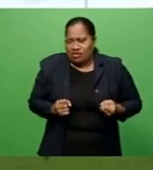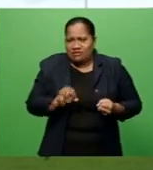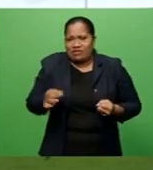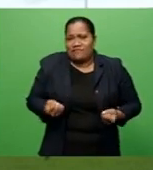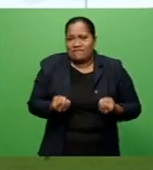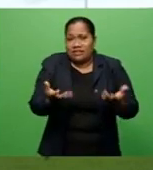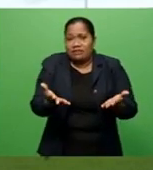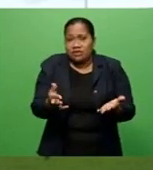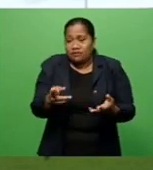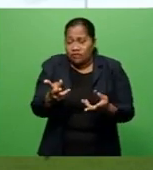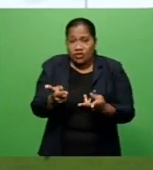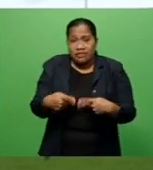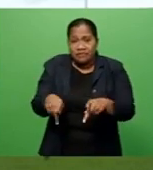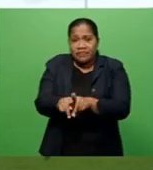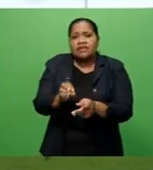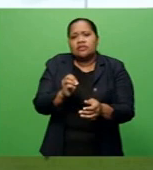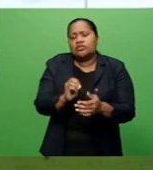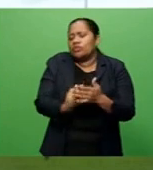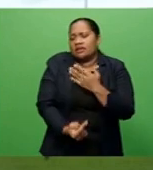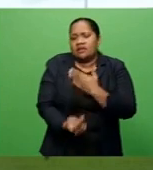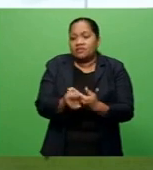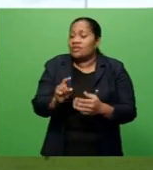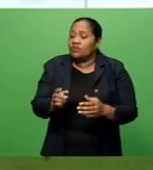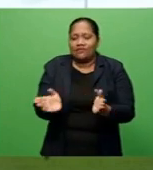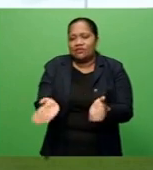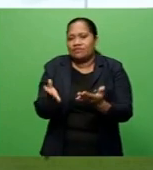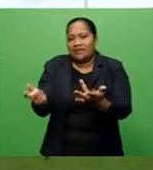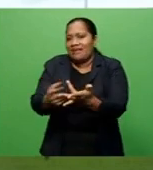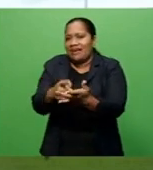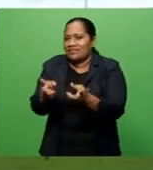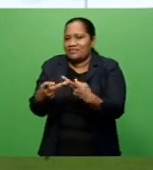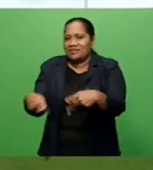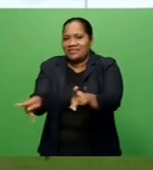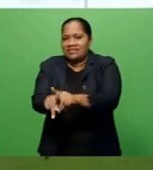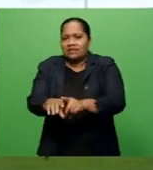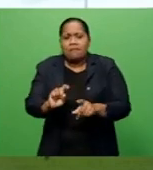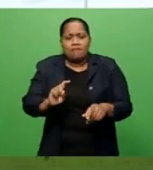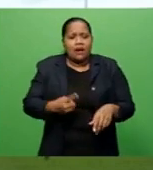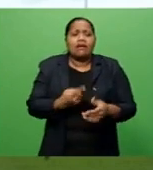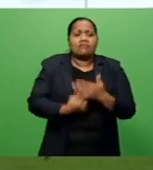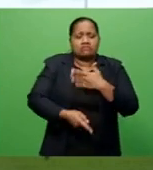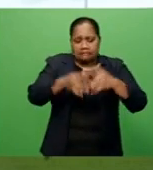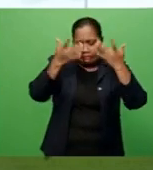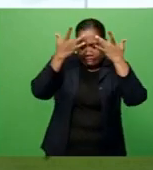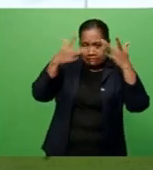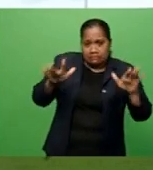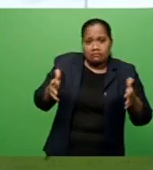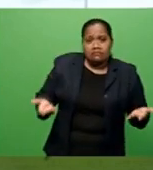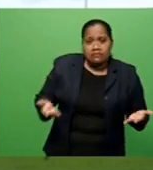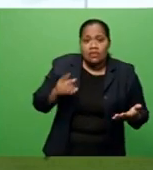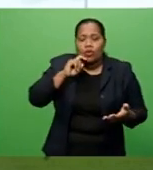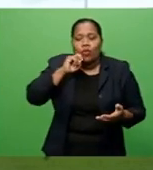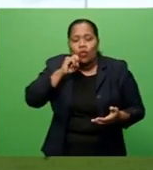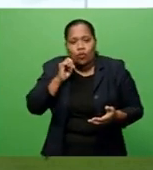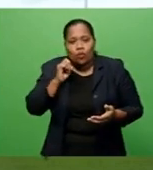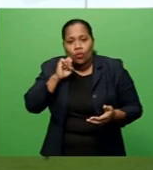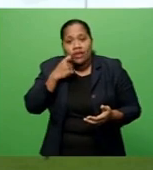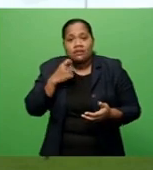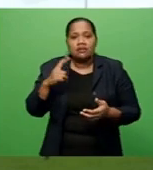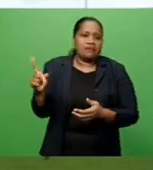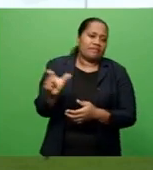will now have to play their home league games elsewhere. However, no one knows at this stage when they'll return to their home